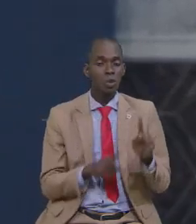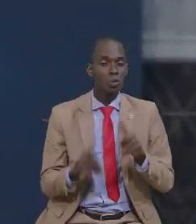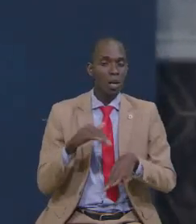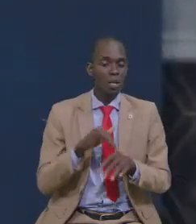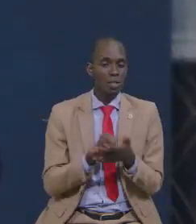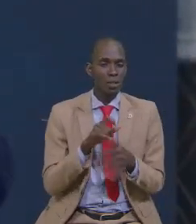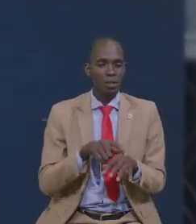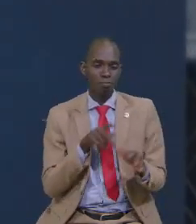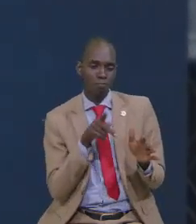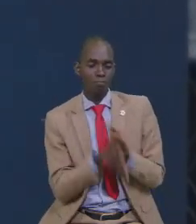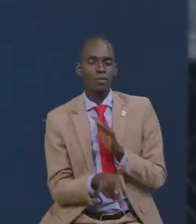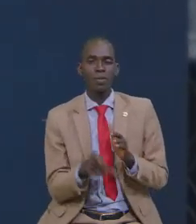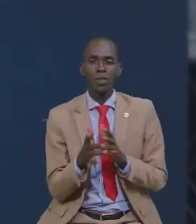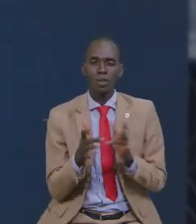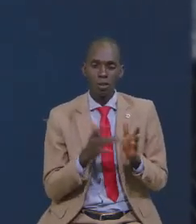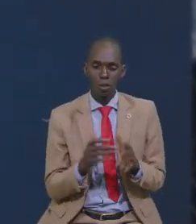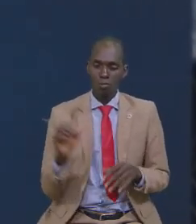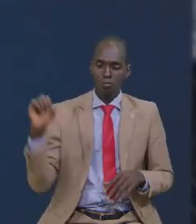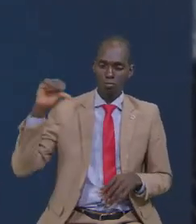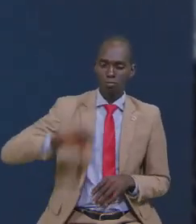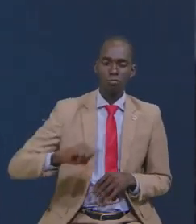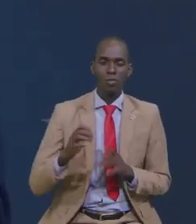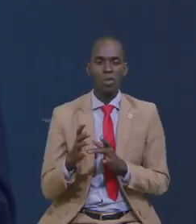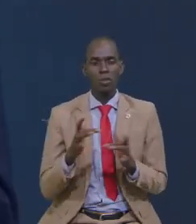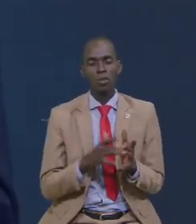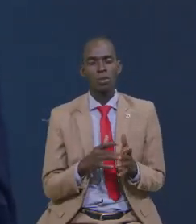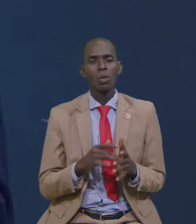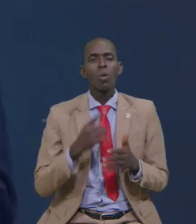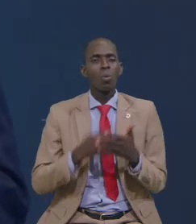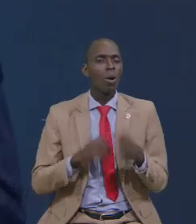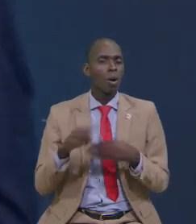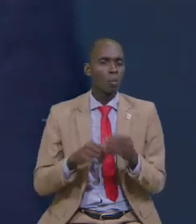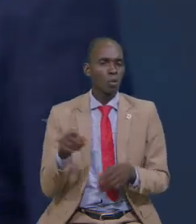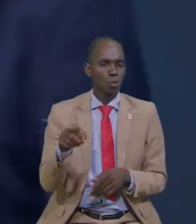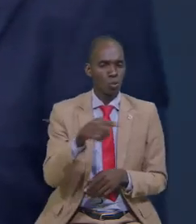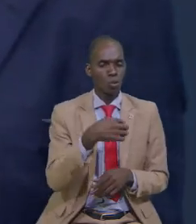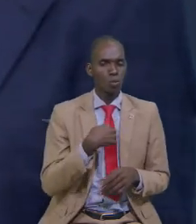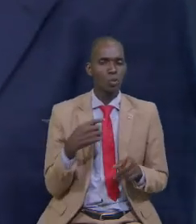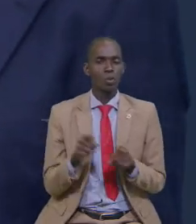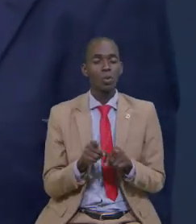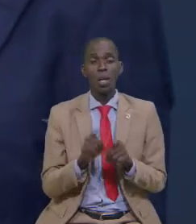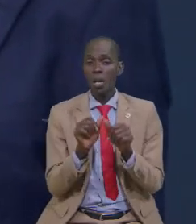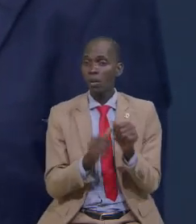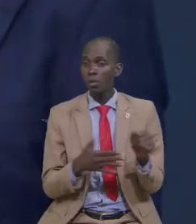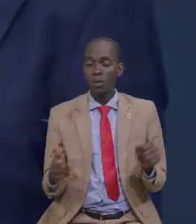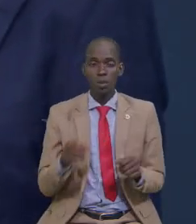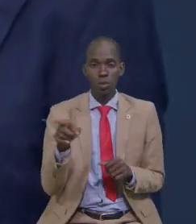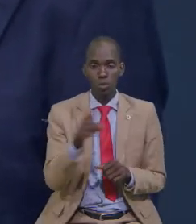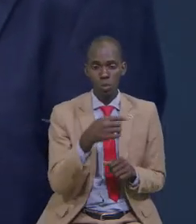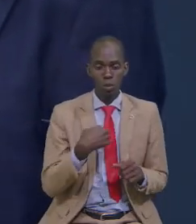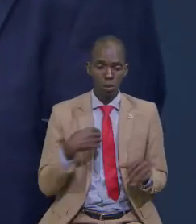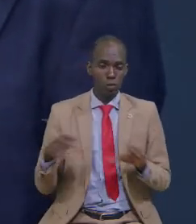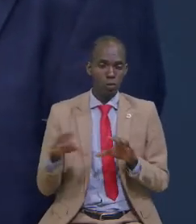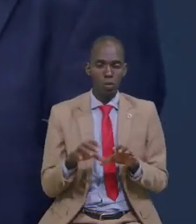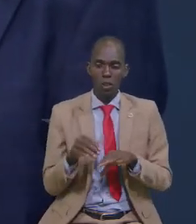condemned him. How about us too? Everything we have done sent him to the cross. All